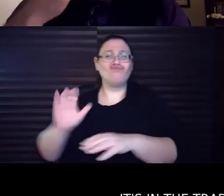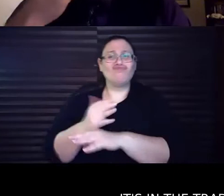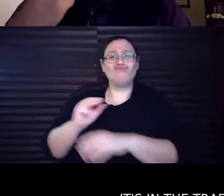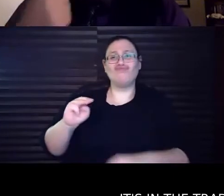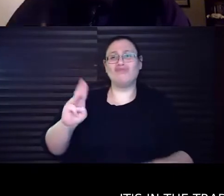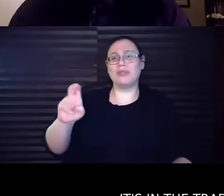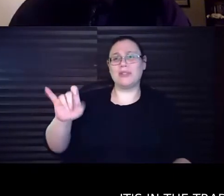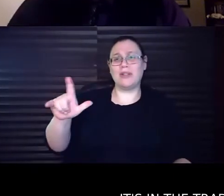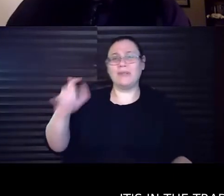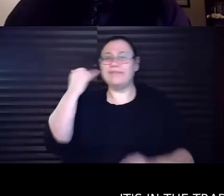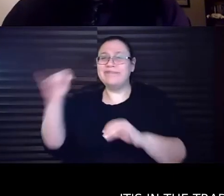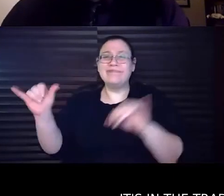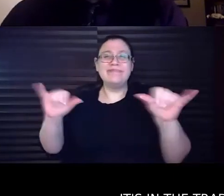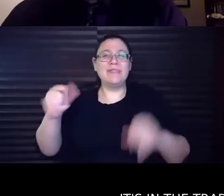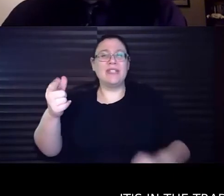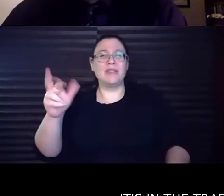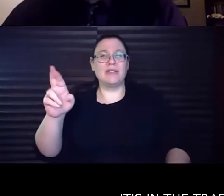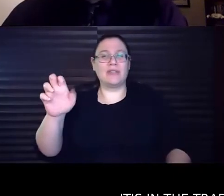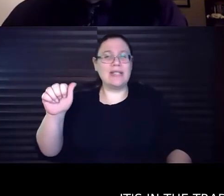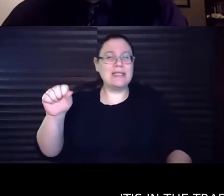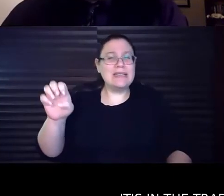of Grease or,